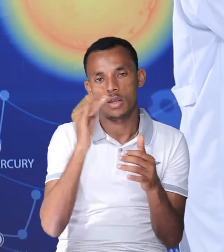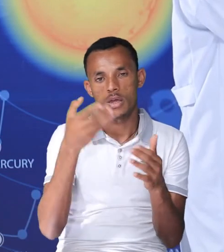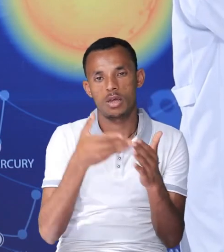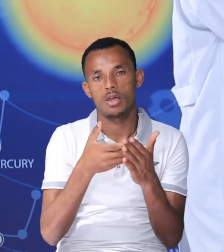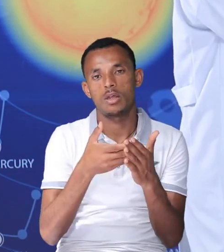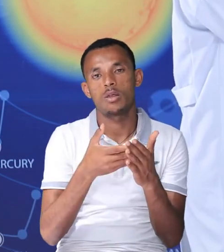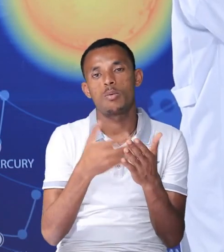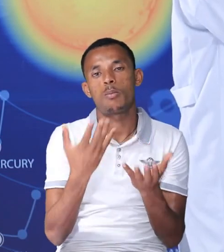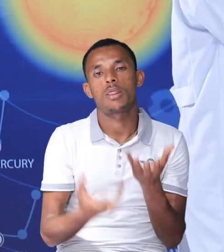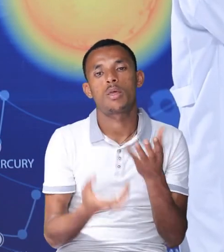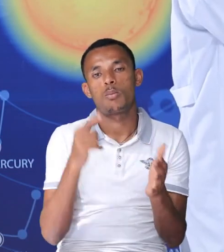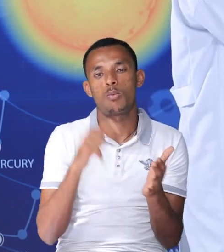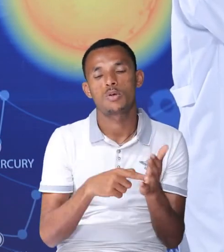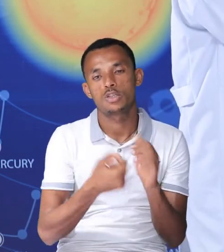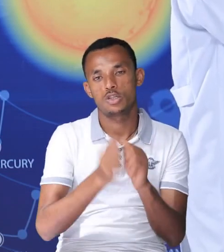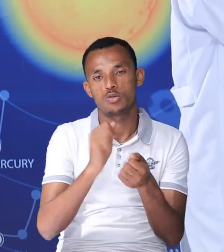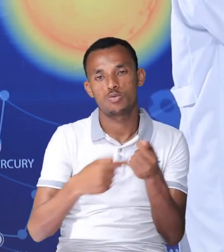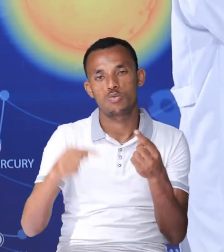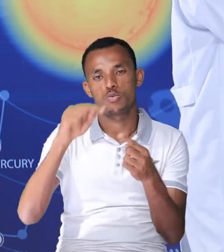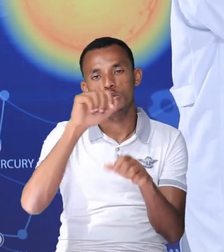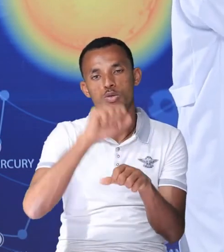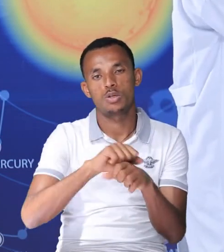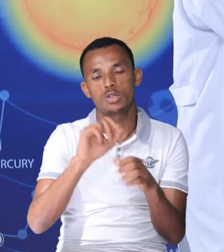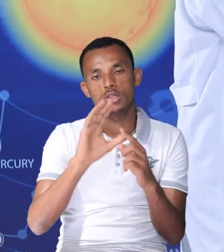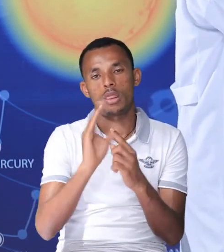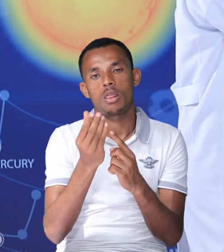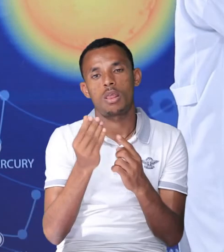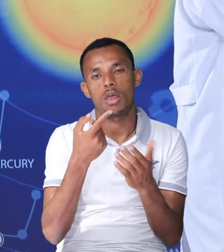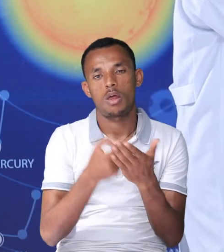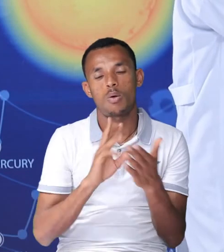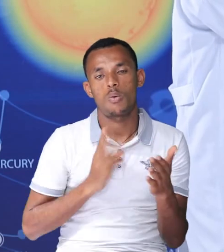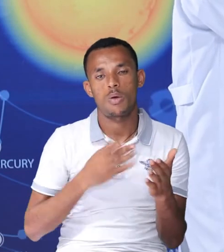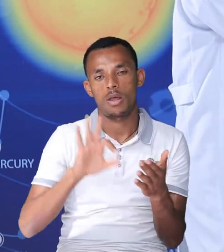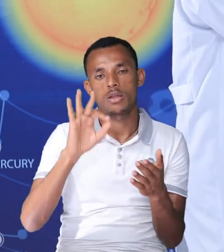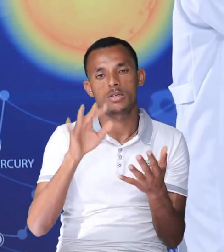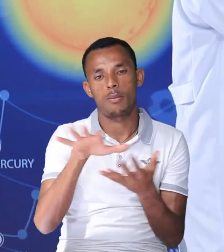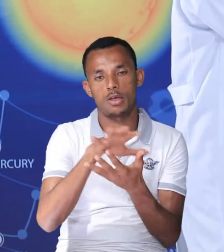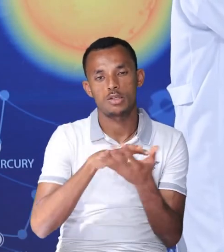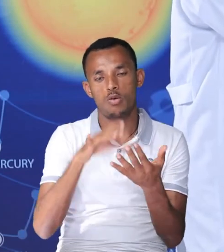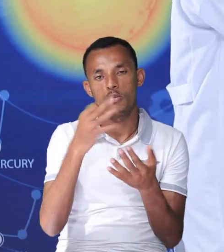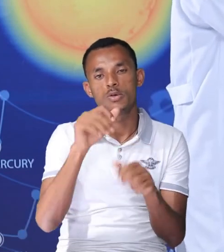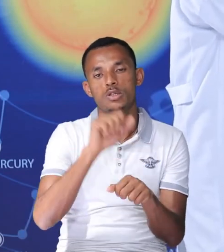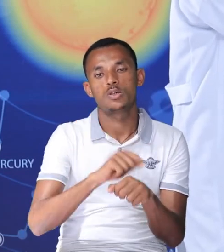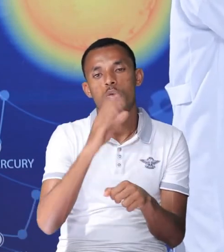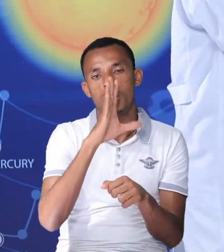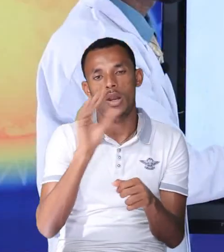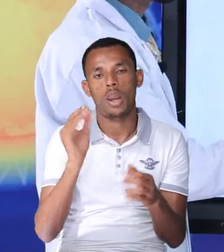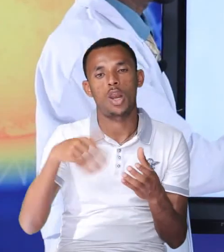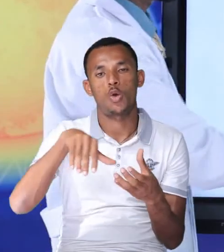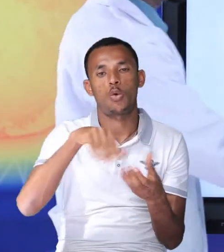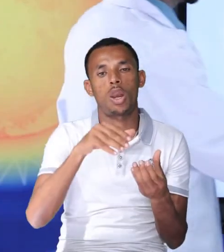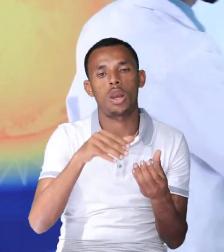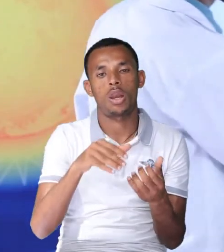its melting point, it changes to solid state. Then here we get the mixture of solid and liquid.